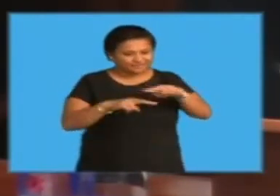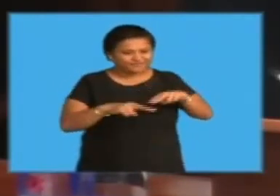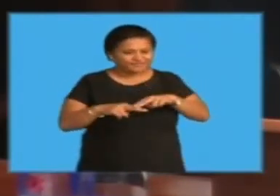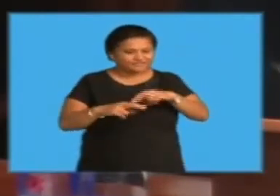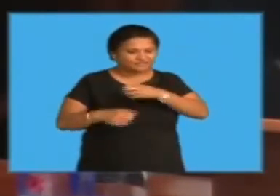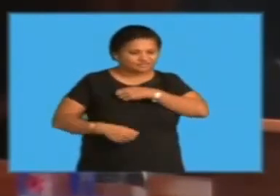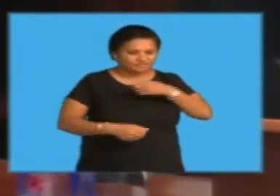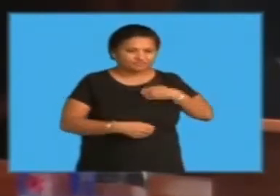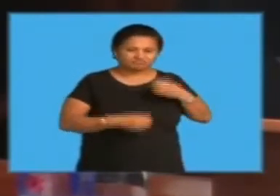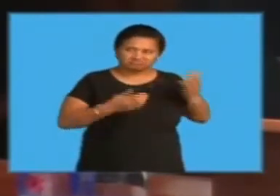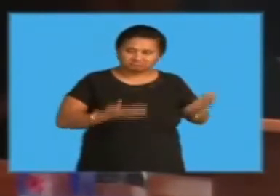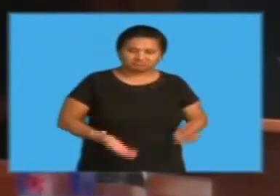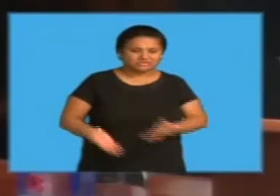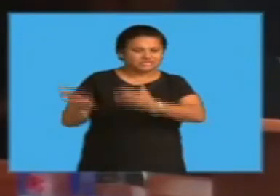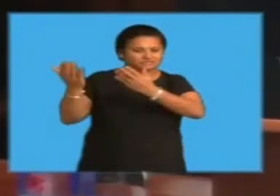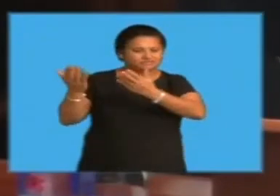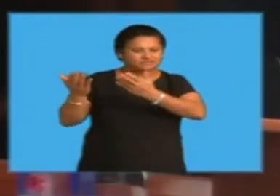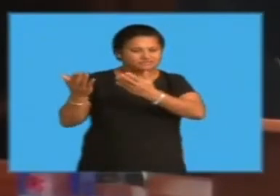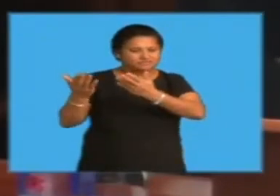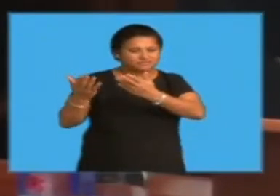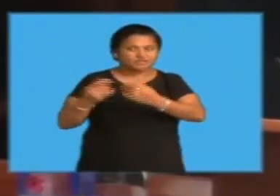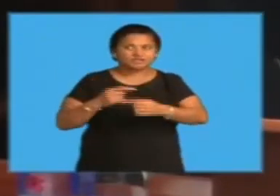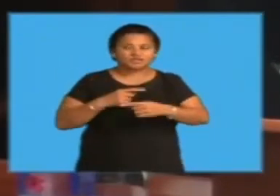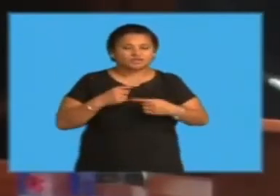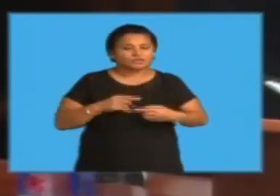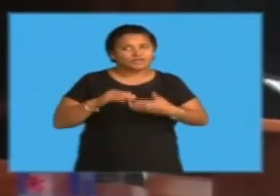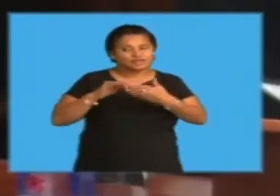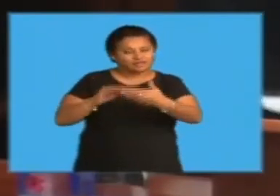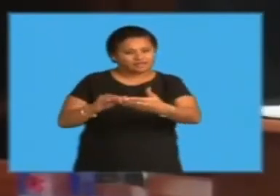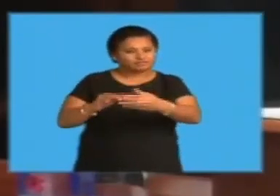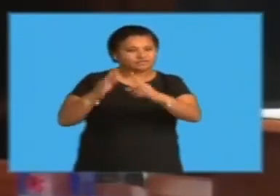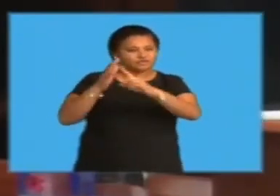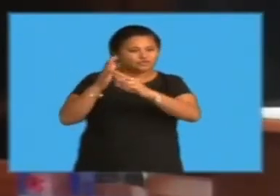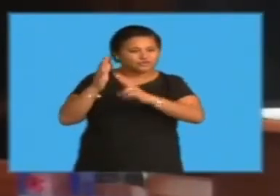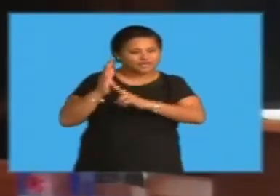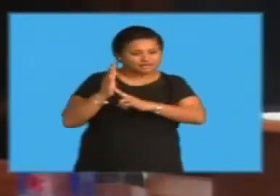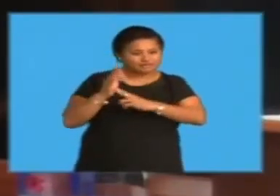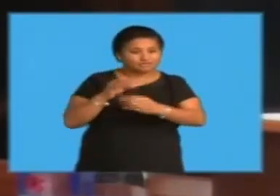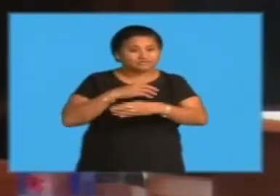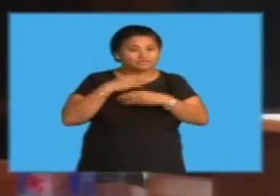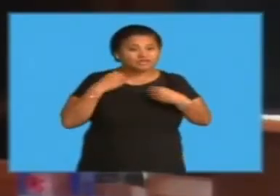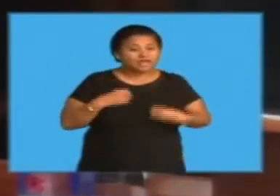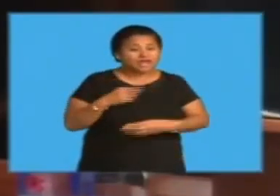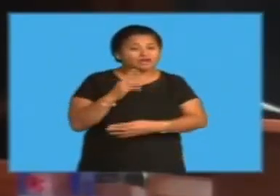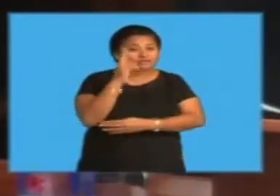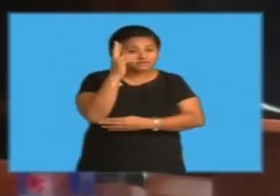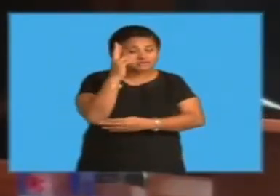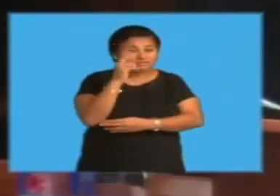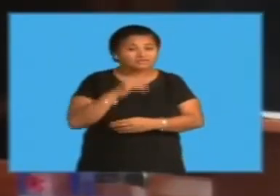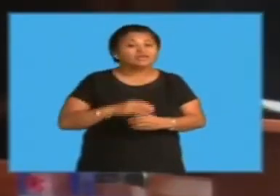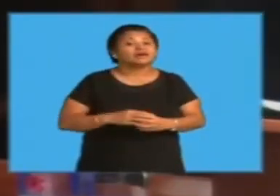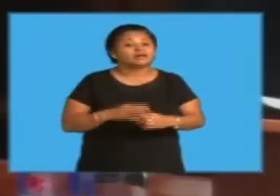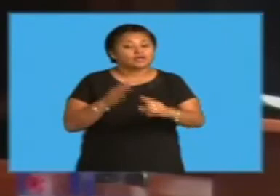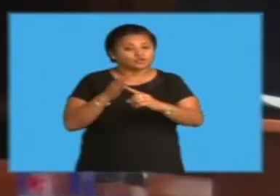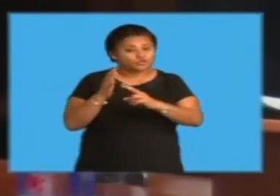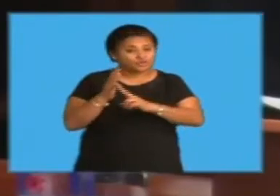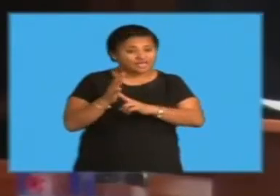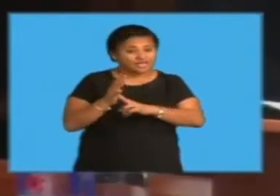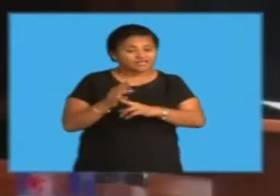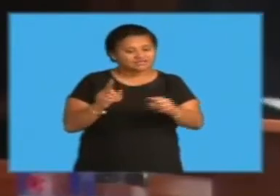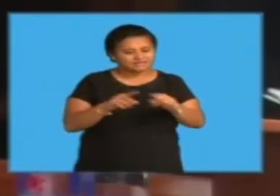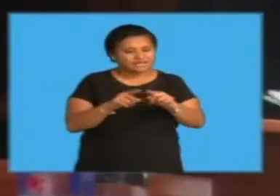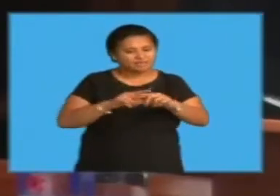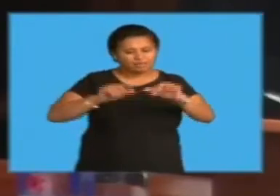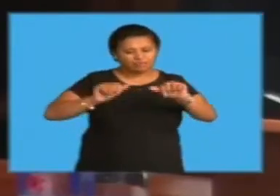the United Nations. Our permanent representative to the United Nations, Mr. Peter Thompson, is President of the United Nations General Assembly. We are a